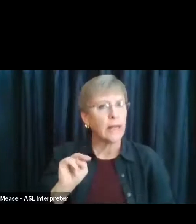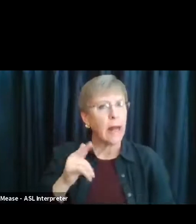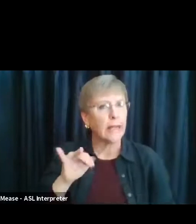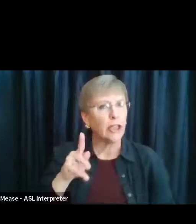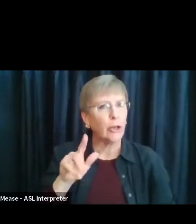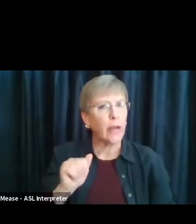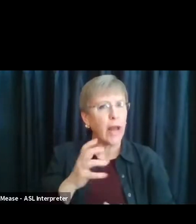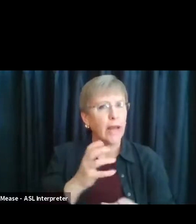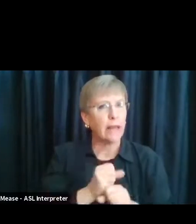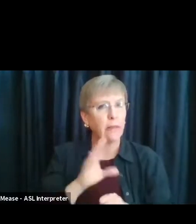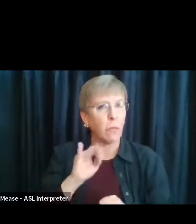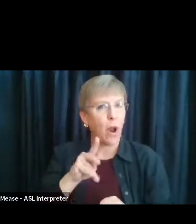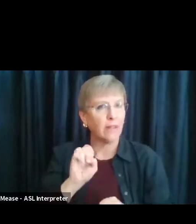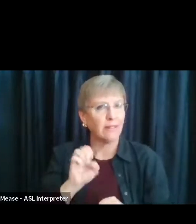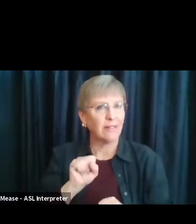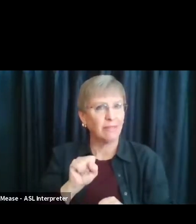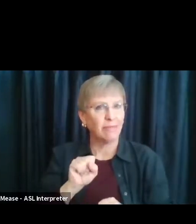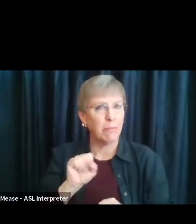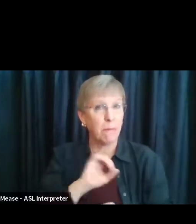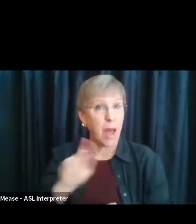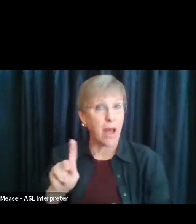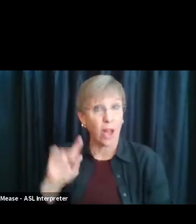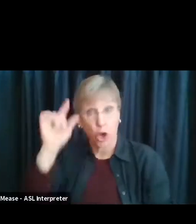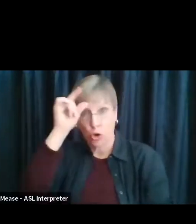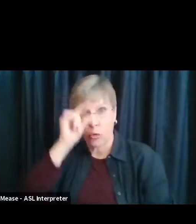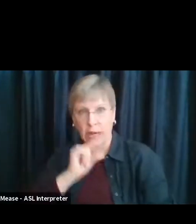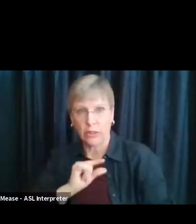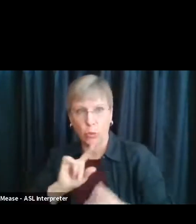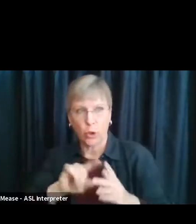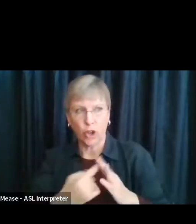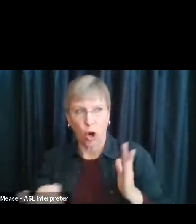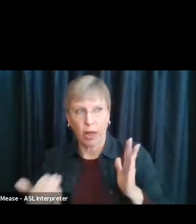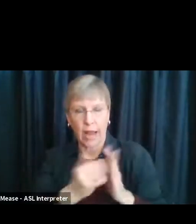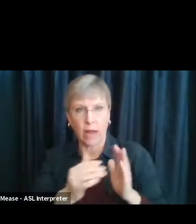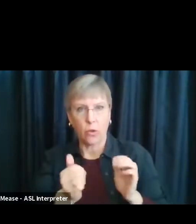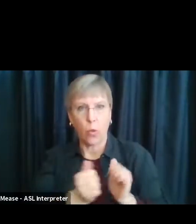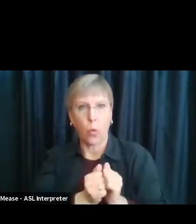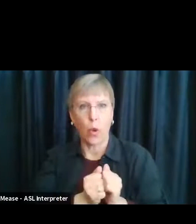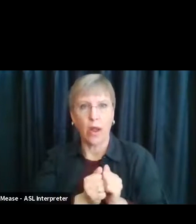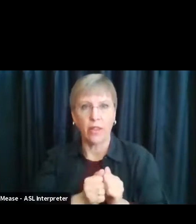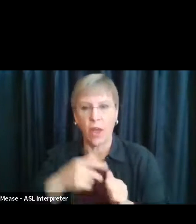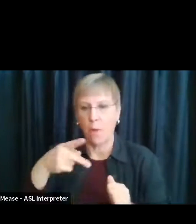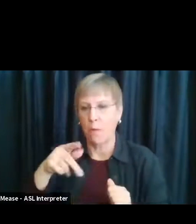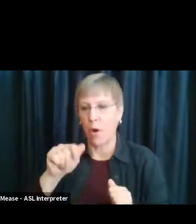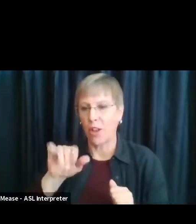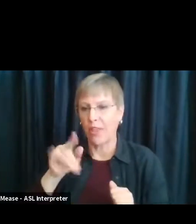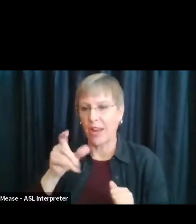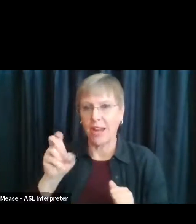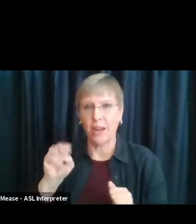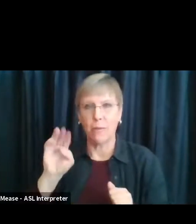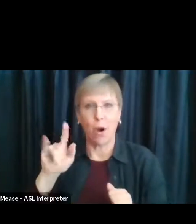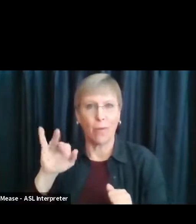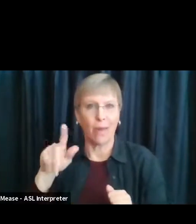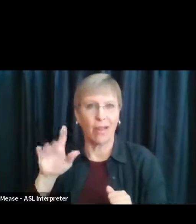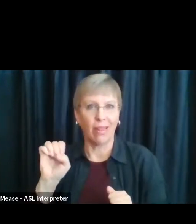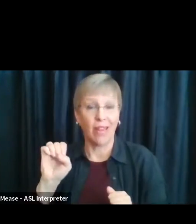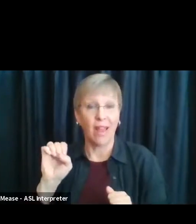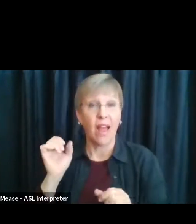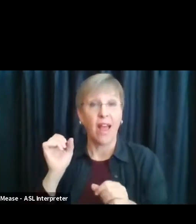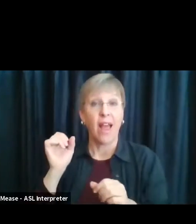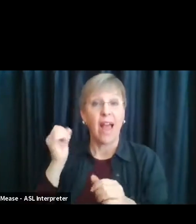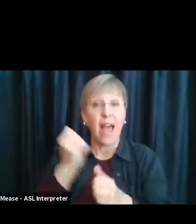gets the bronzes back, Greece is going to start again with the Parthenon marbles, because every